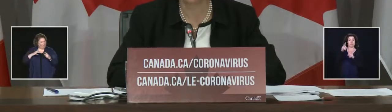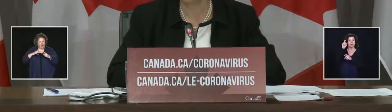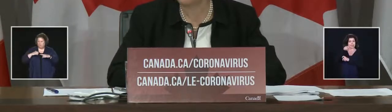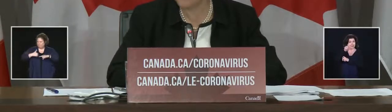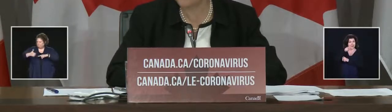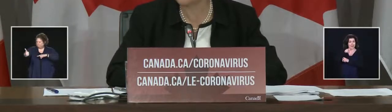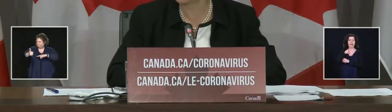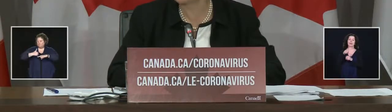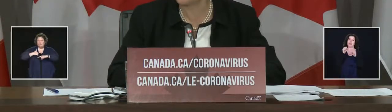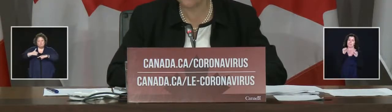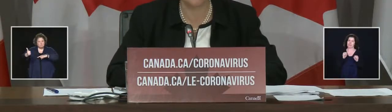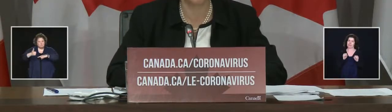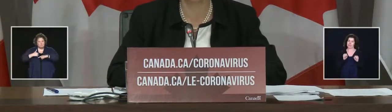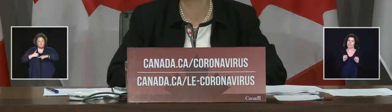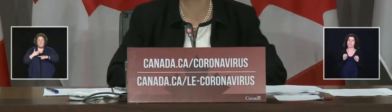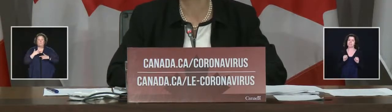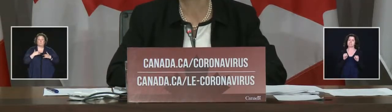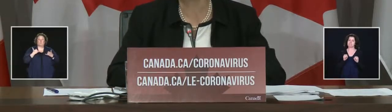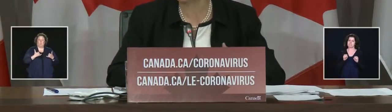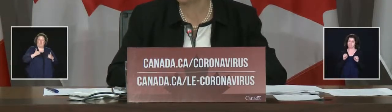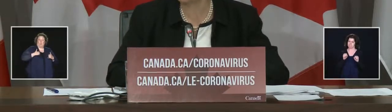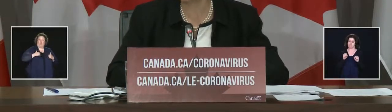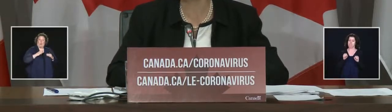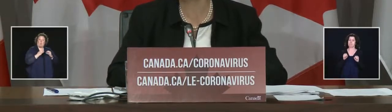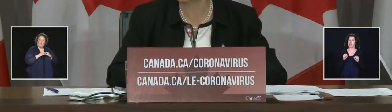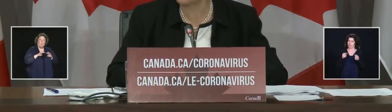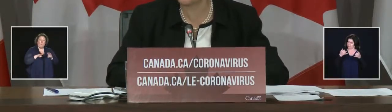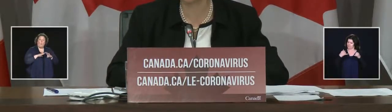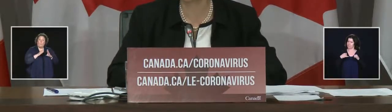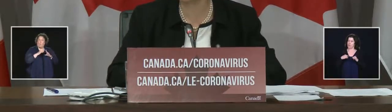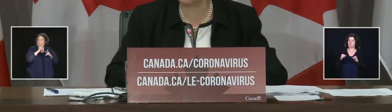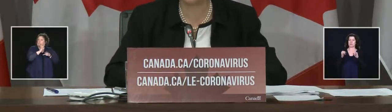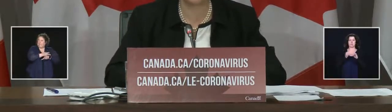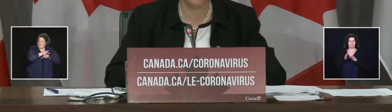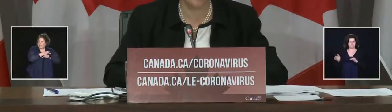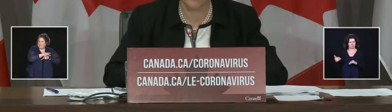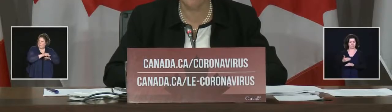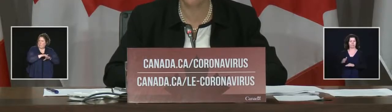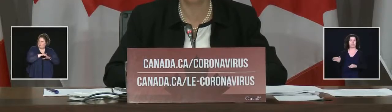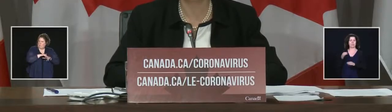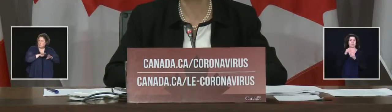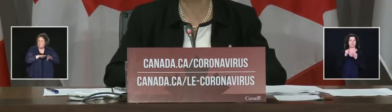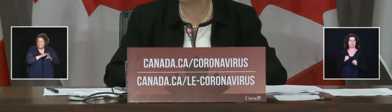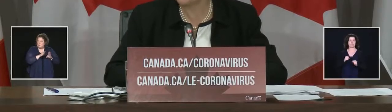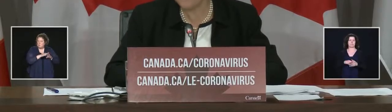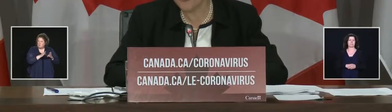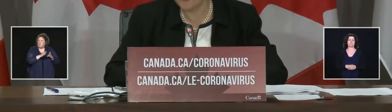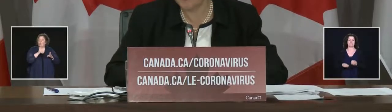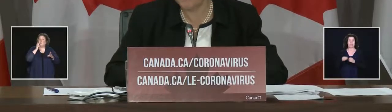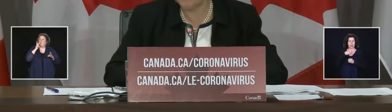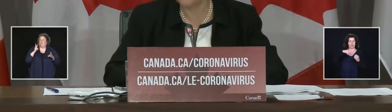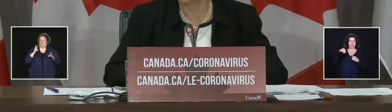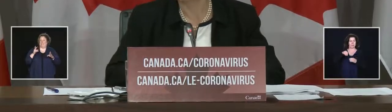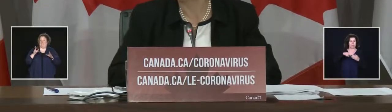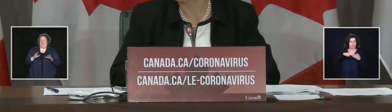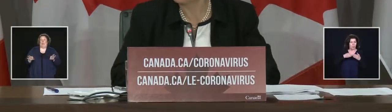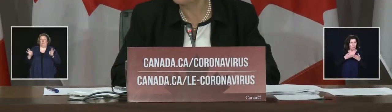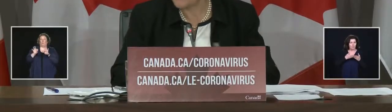economy carefully and cautiously, we are seeing that essential business travel is